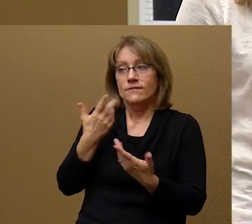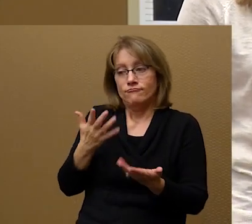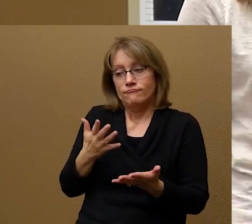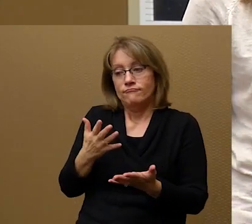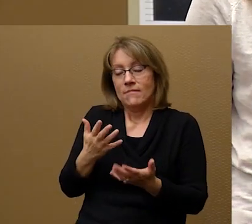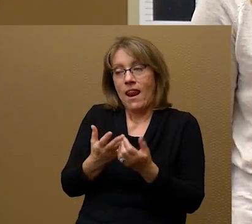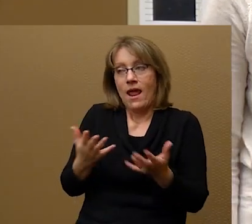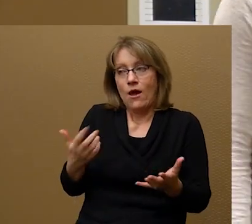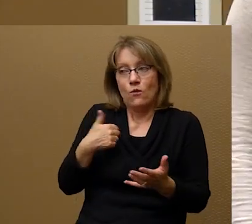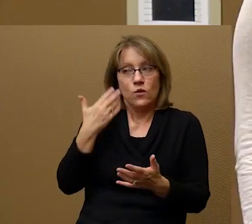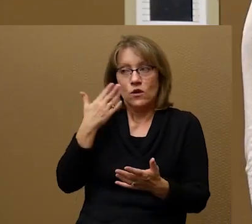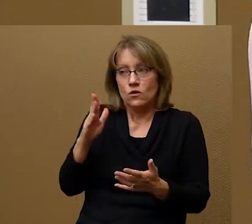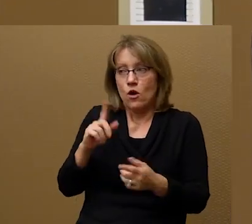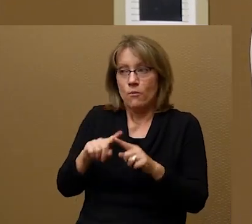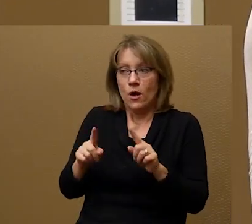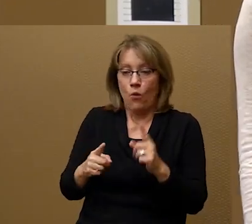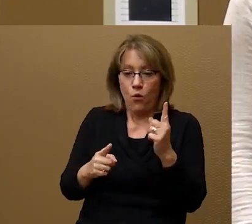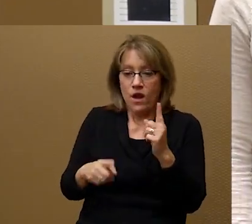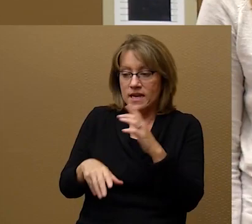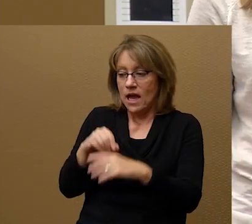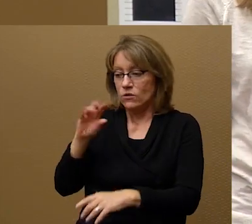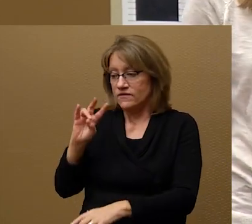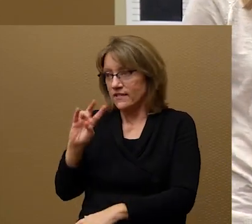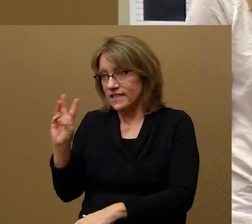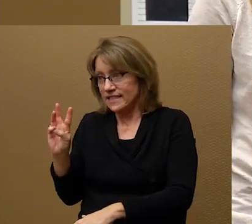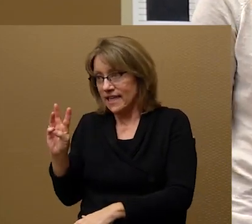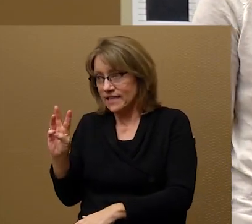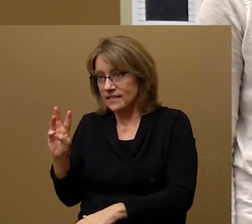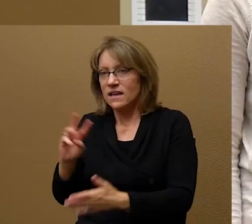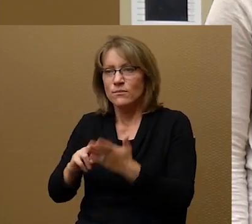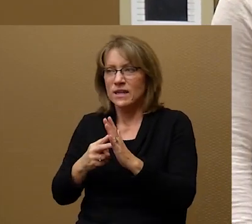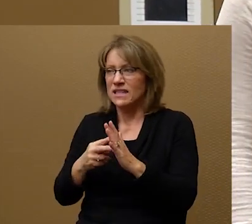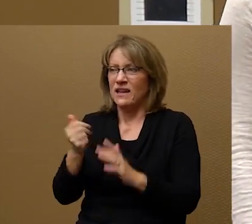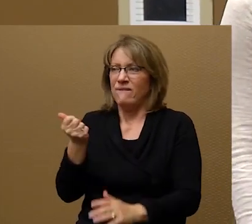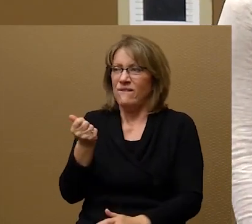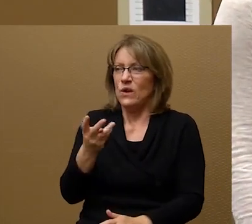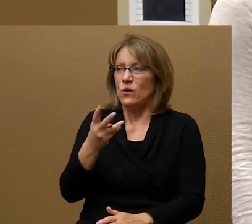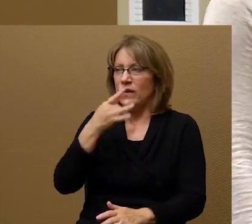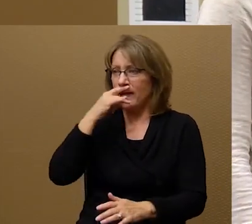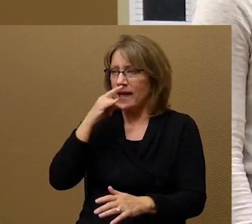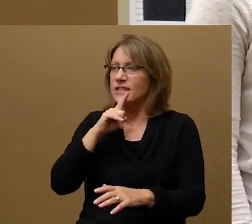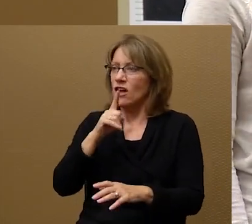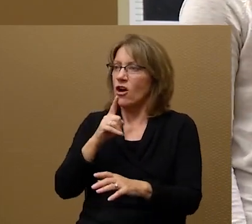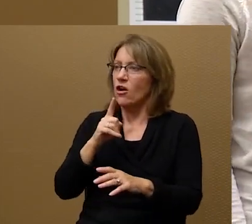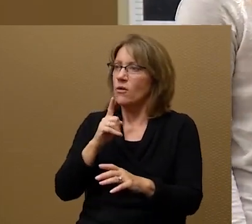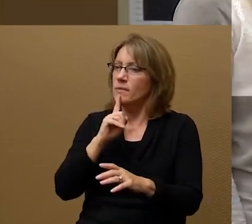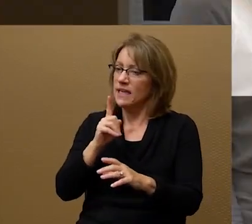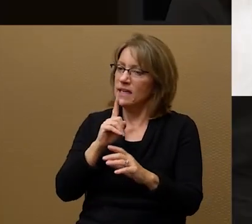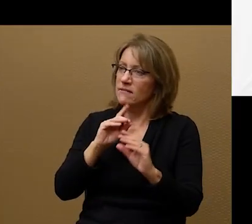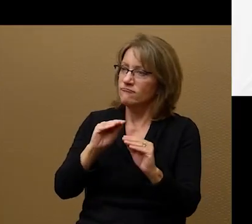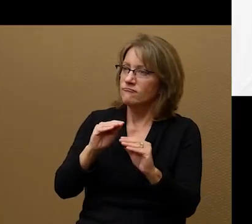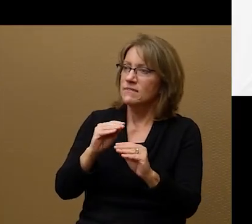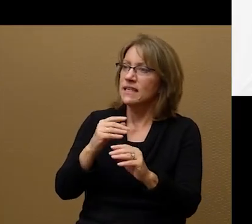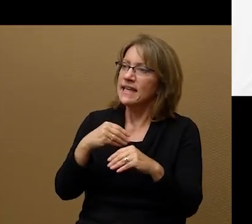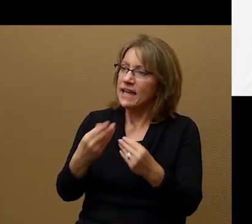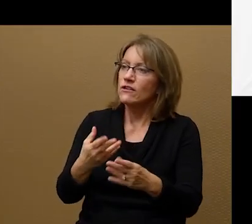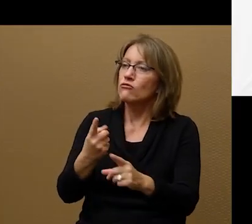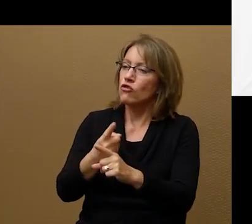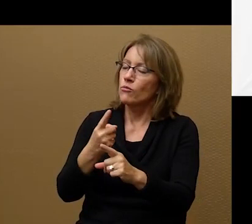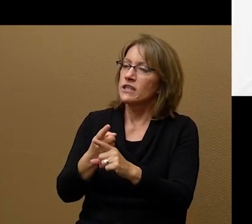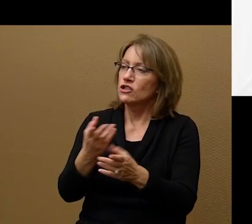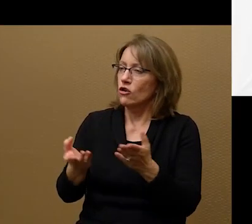1 in 76 is very few of our kids who are getting the appropriate services that they need. In